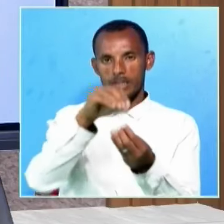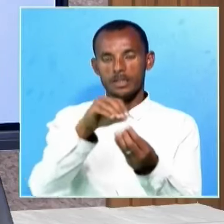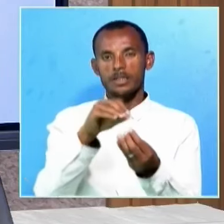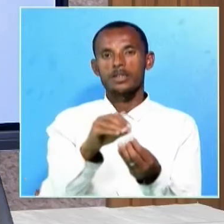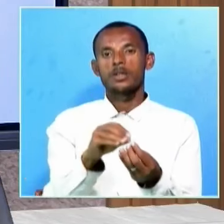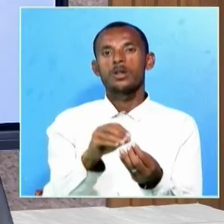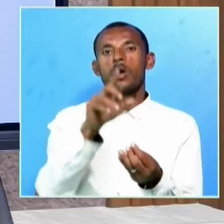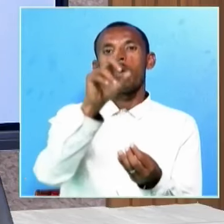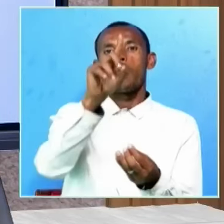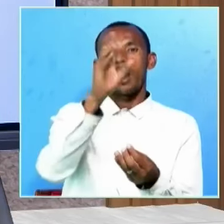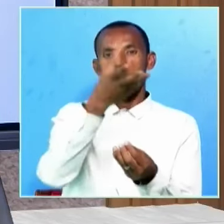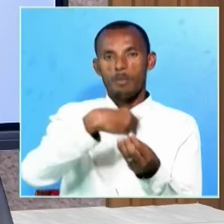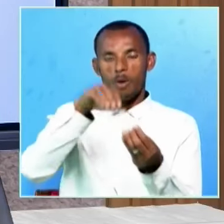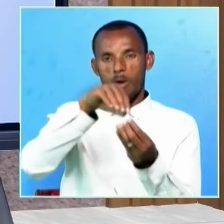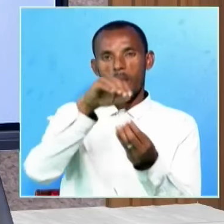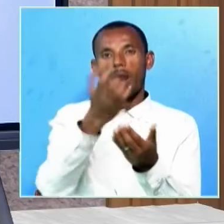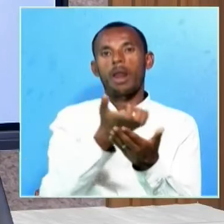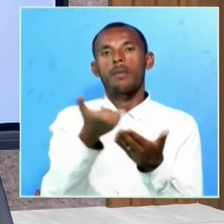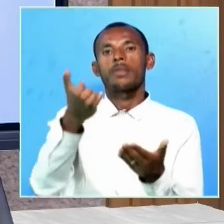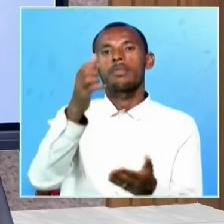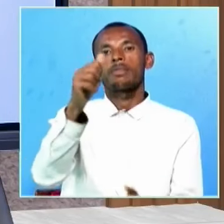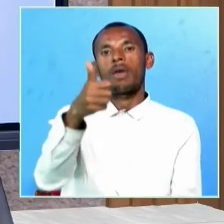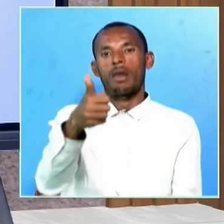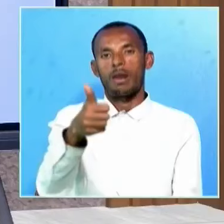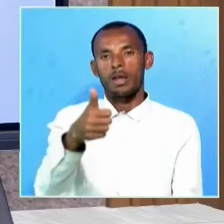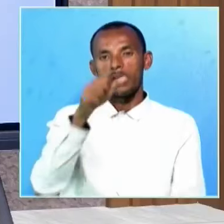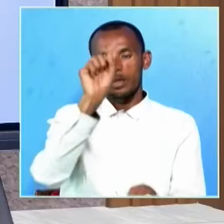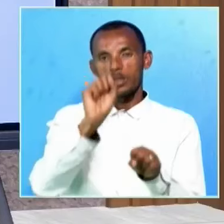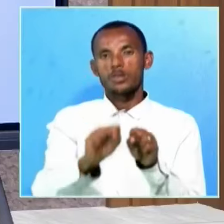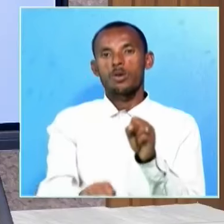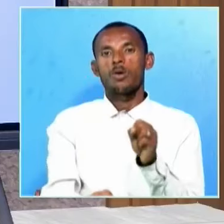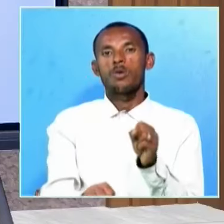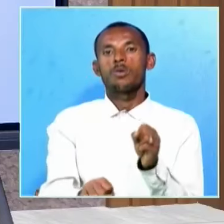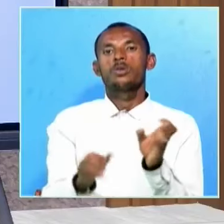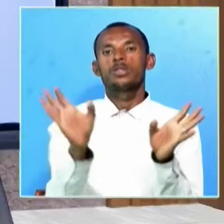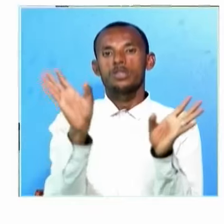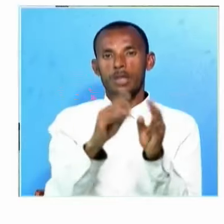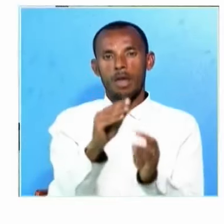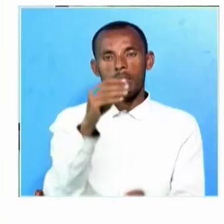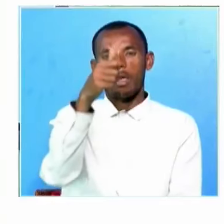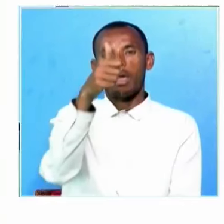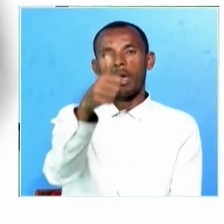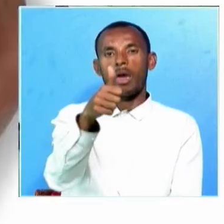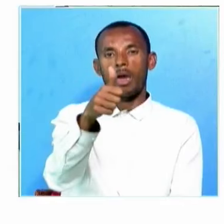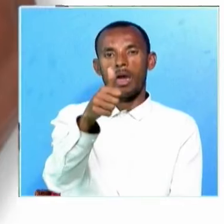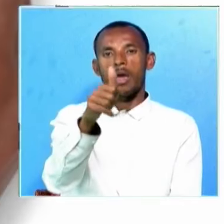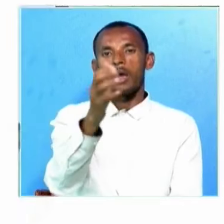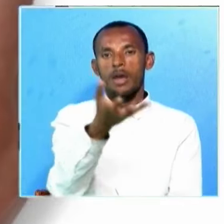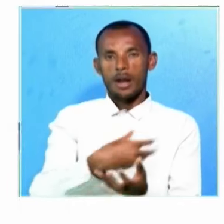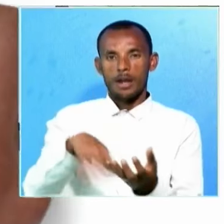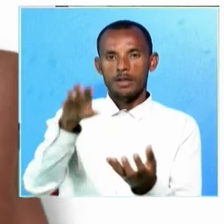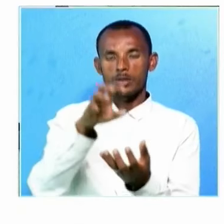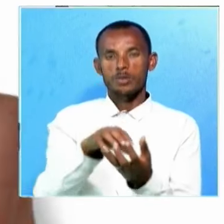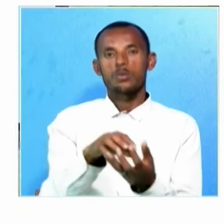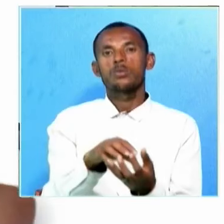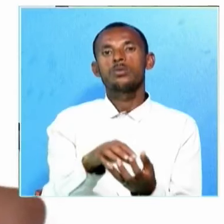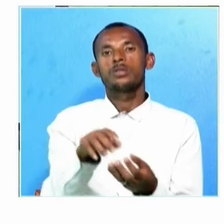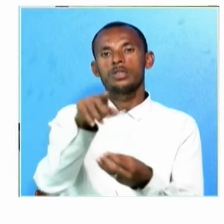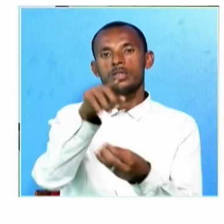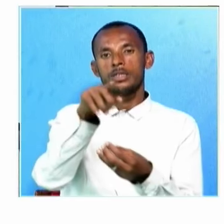has one more element 10. So, set A, in addition to this circle, you have